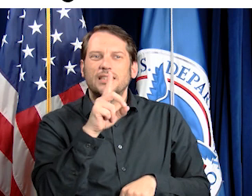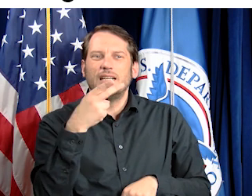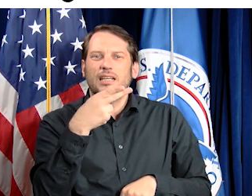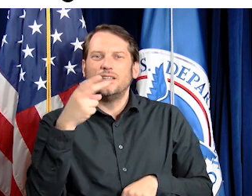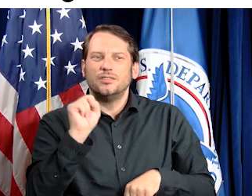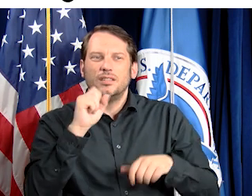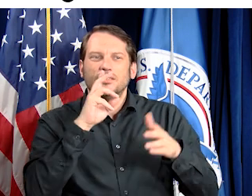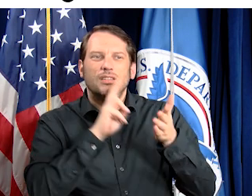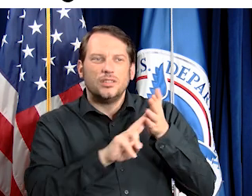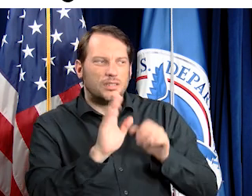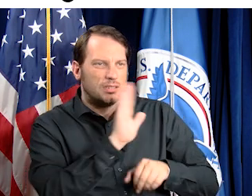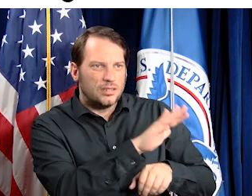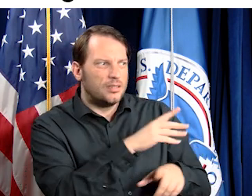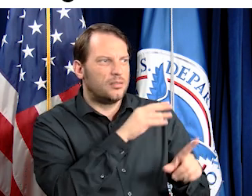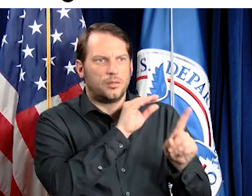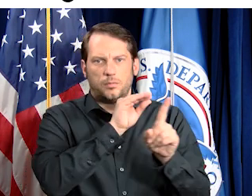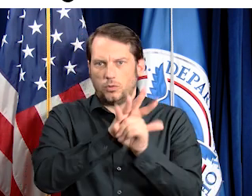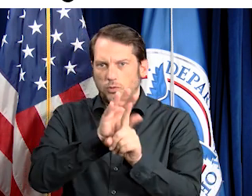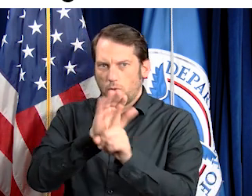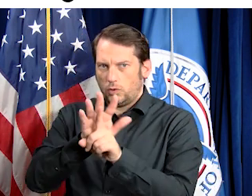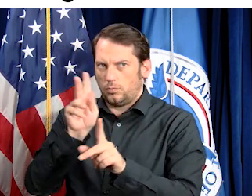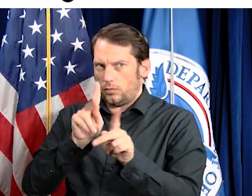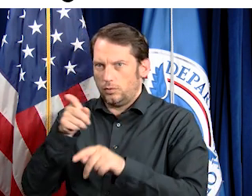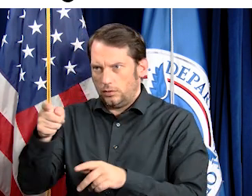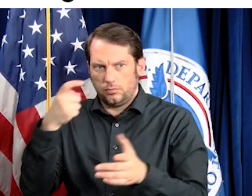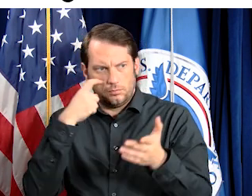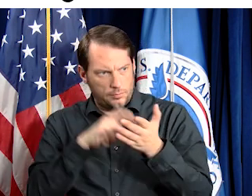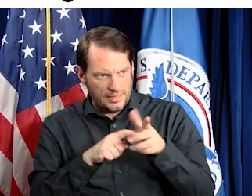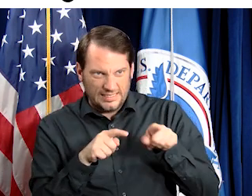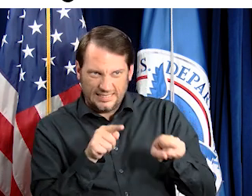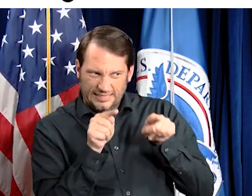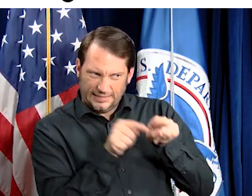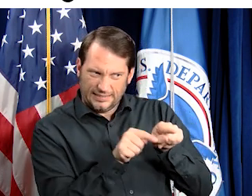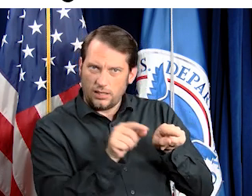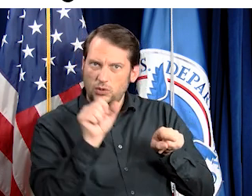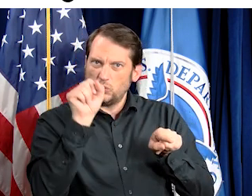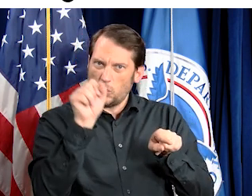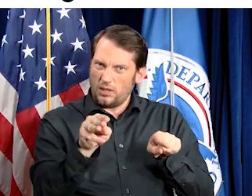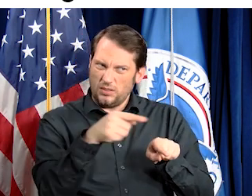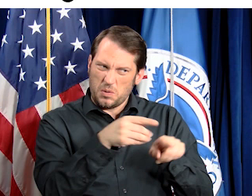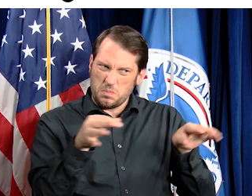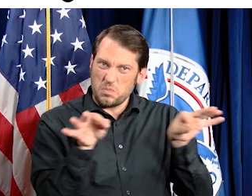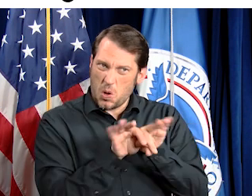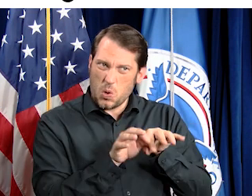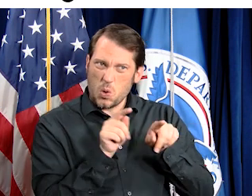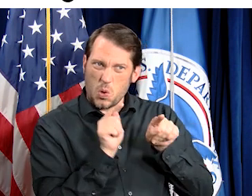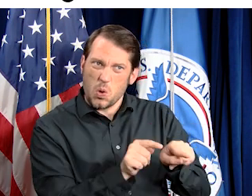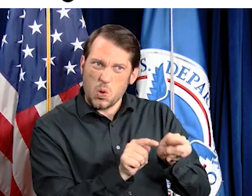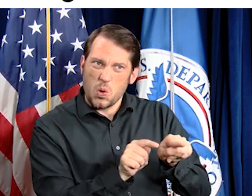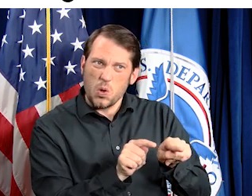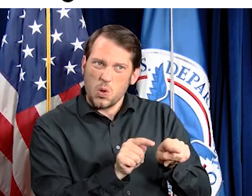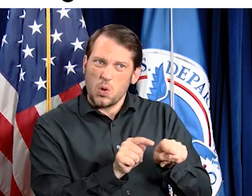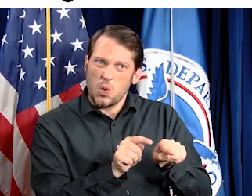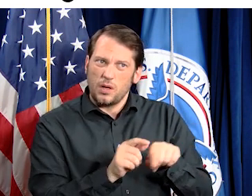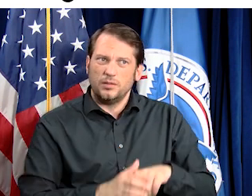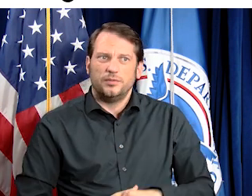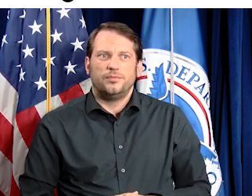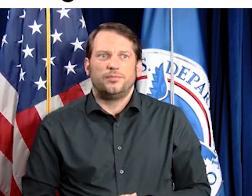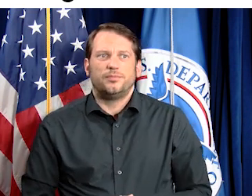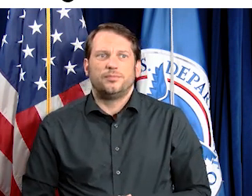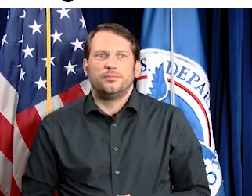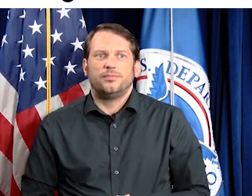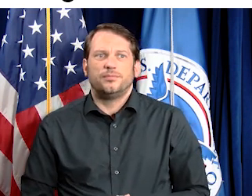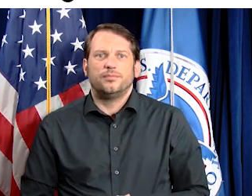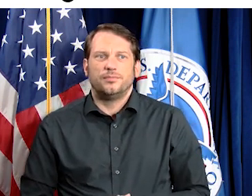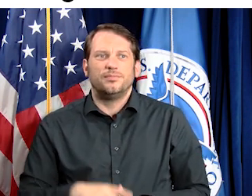these politicals and recognize that these are important tools. And in addition to social media, it's important to realize that there's also